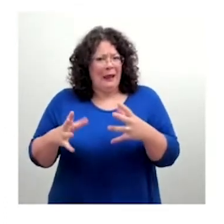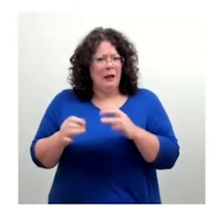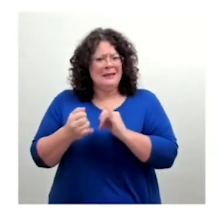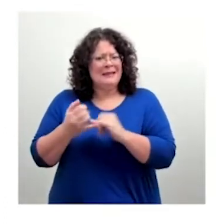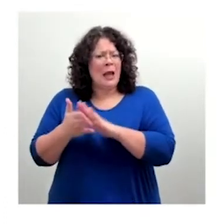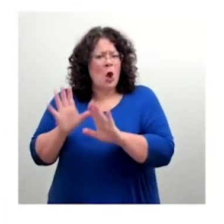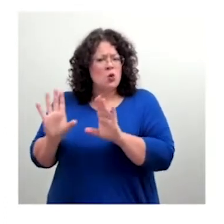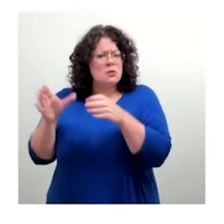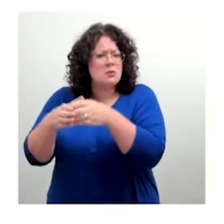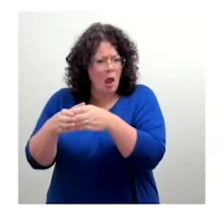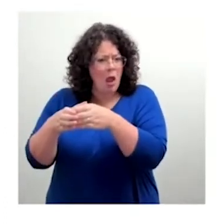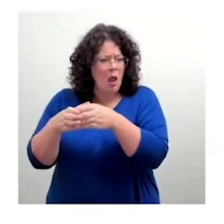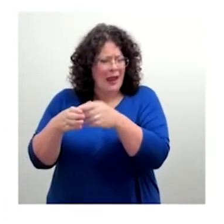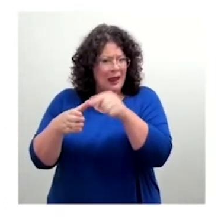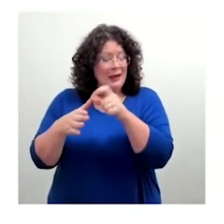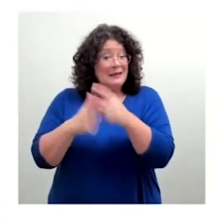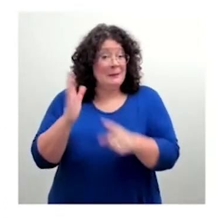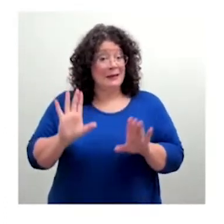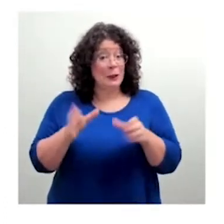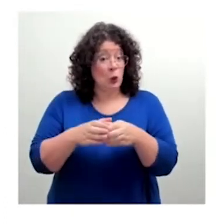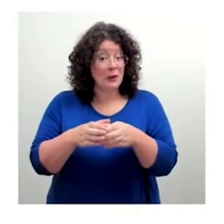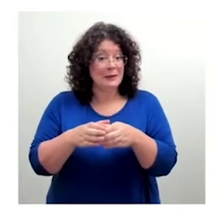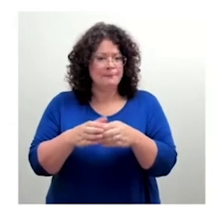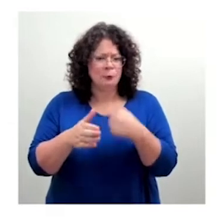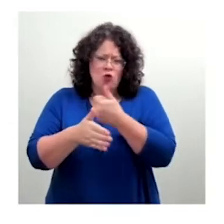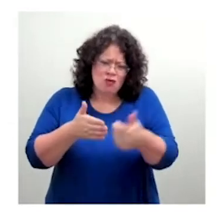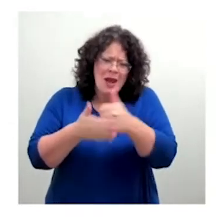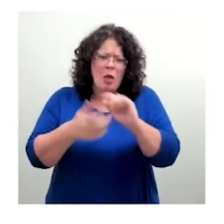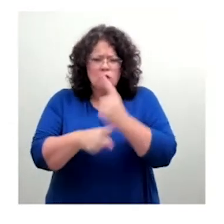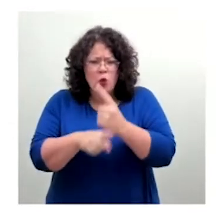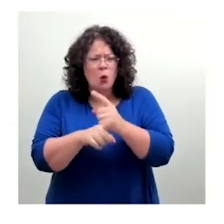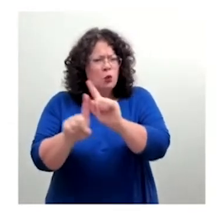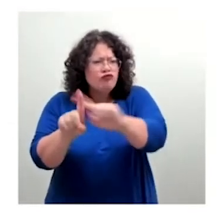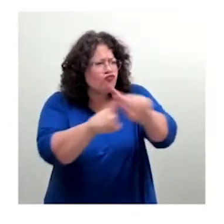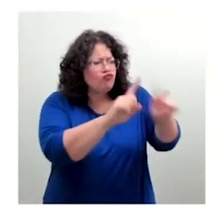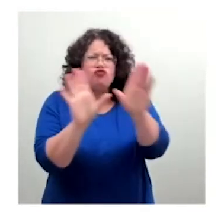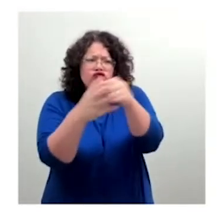groups. We speak to the DCC, the Disability Charities Consortium,